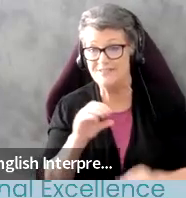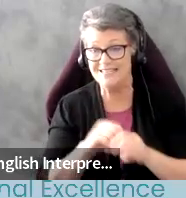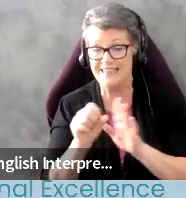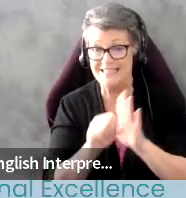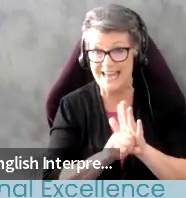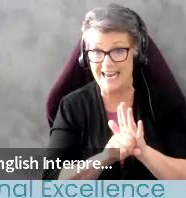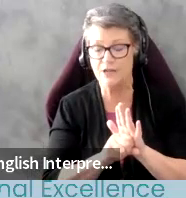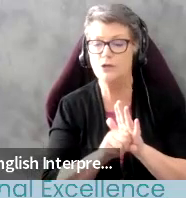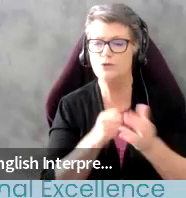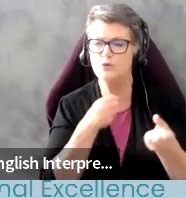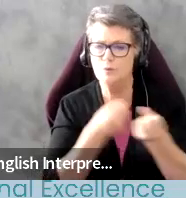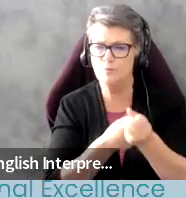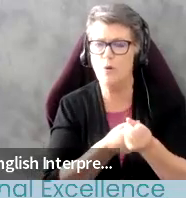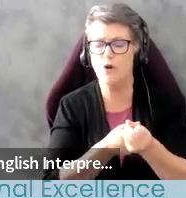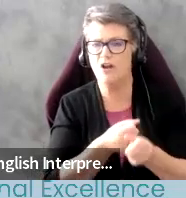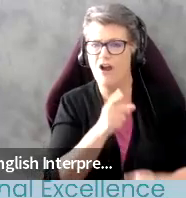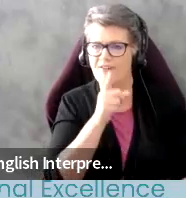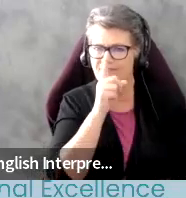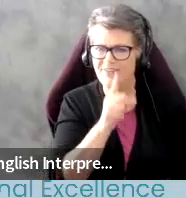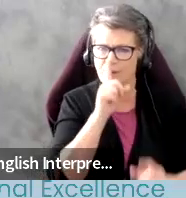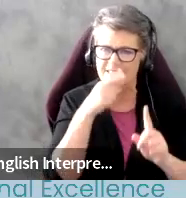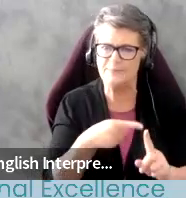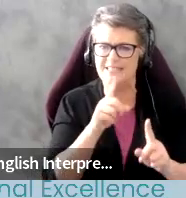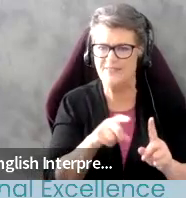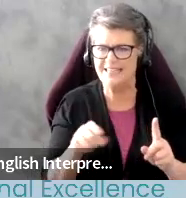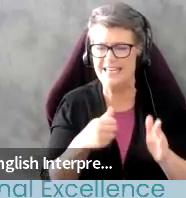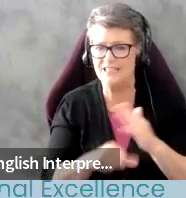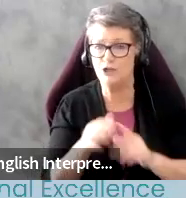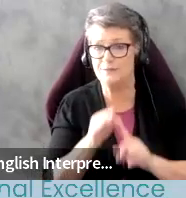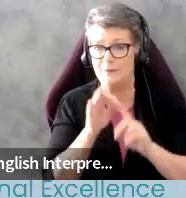to support our very specific needs under special